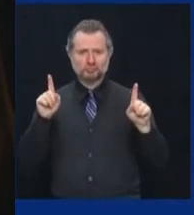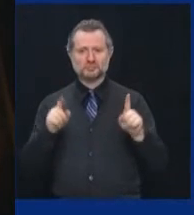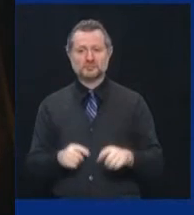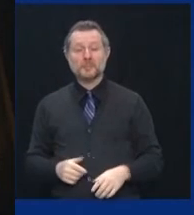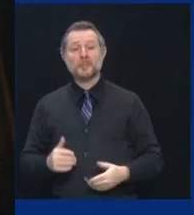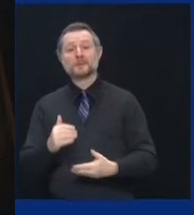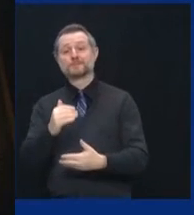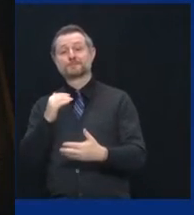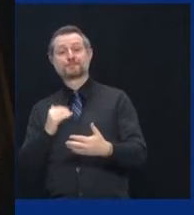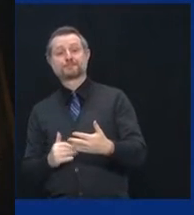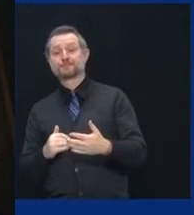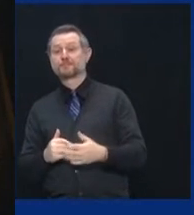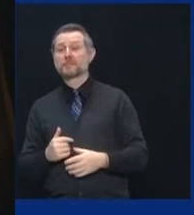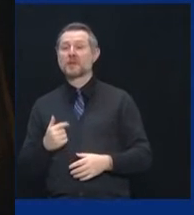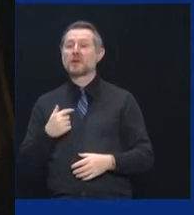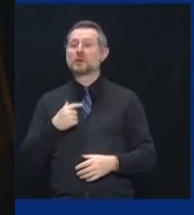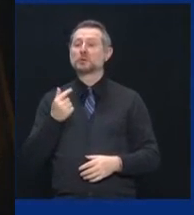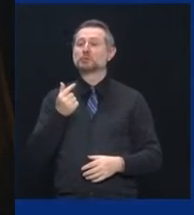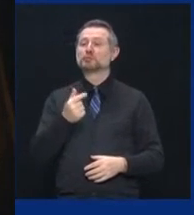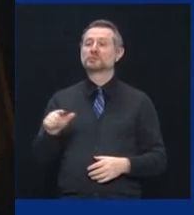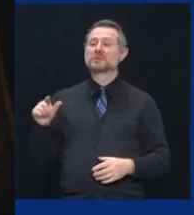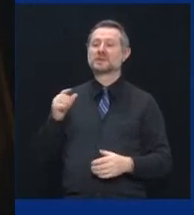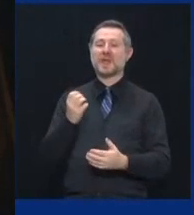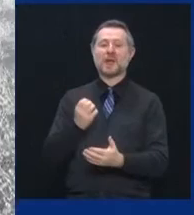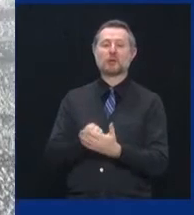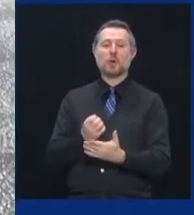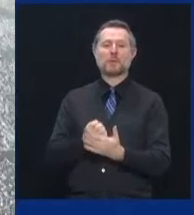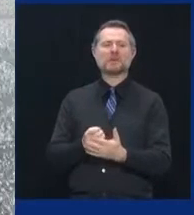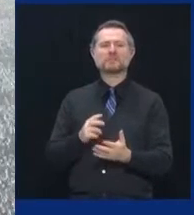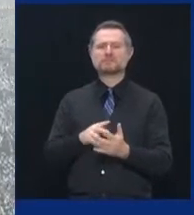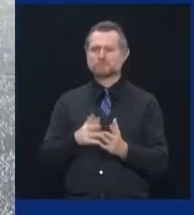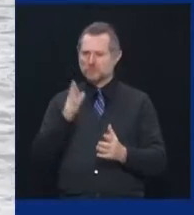most aggressive green economy program in the country.